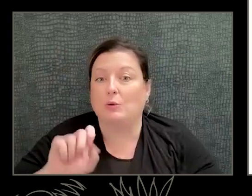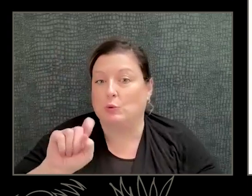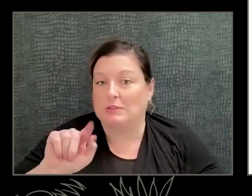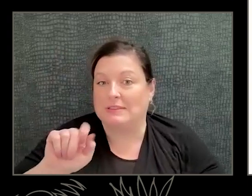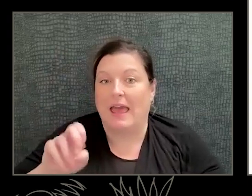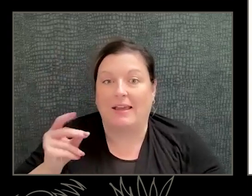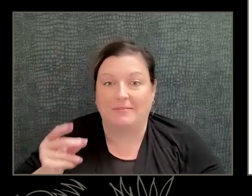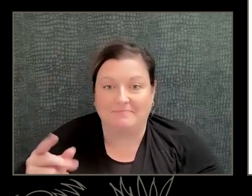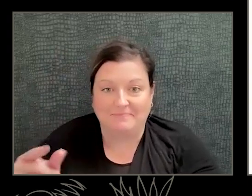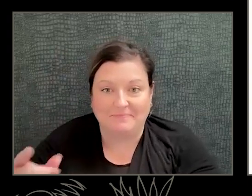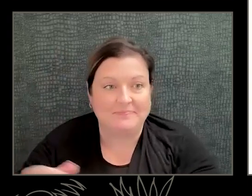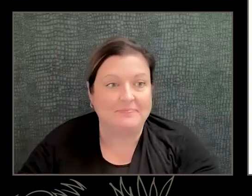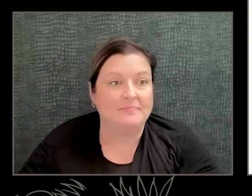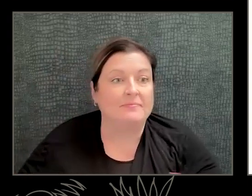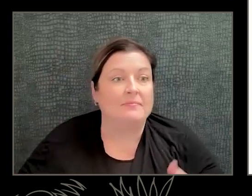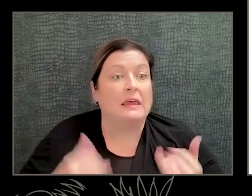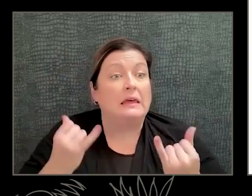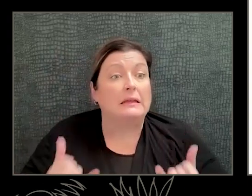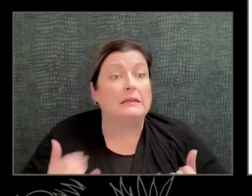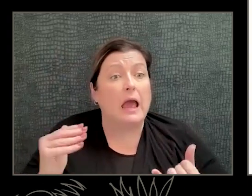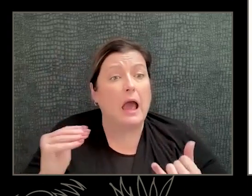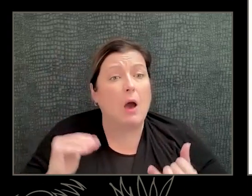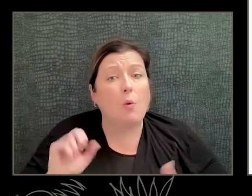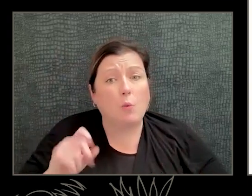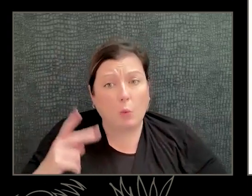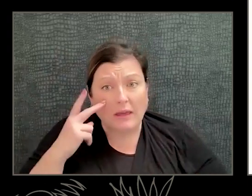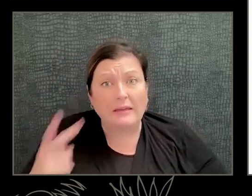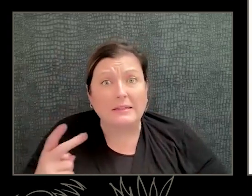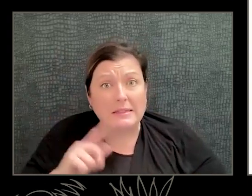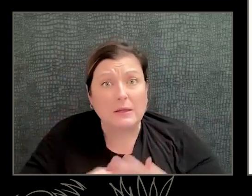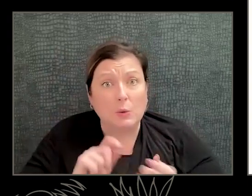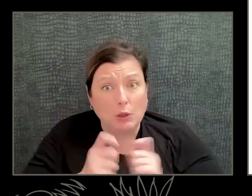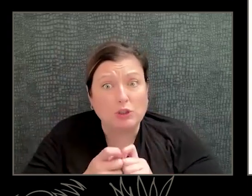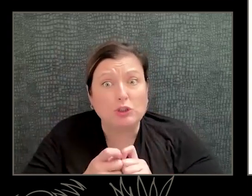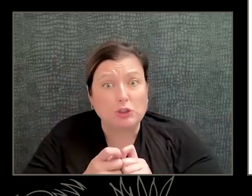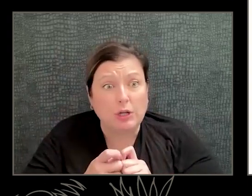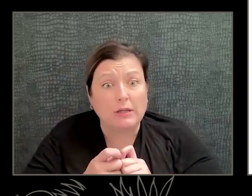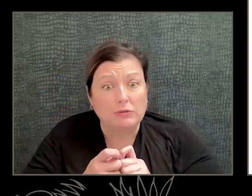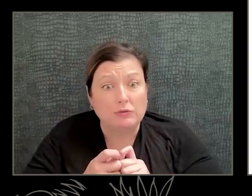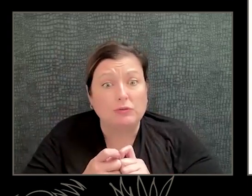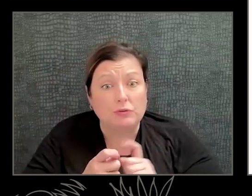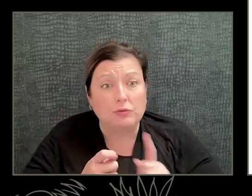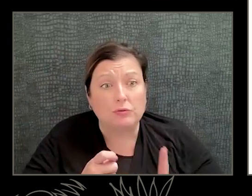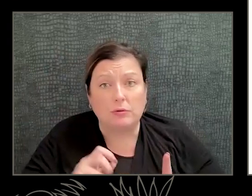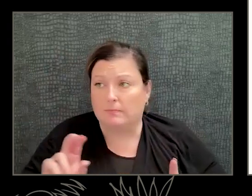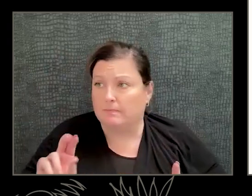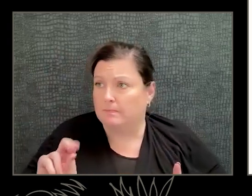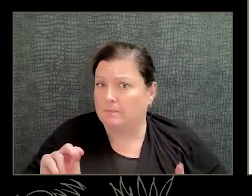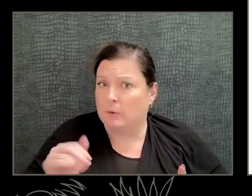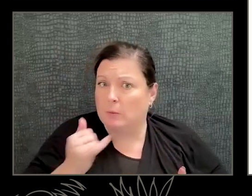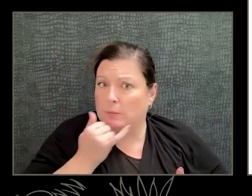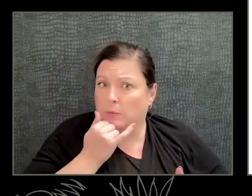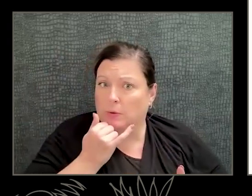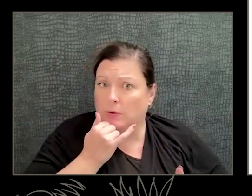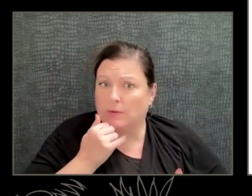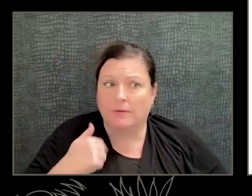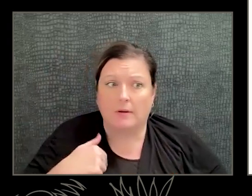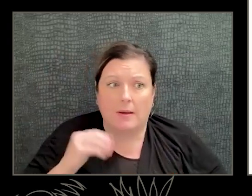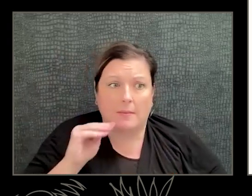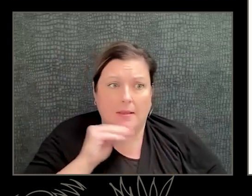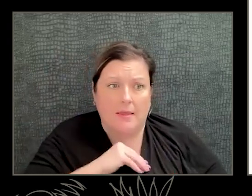next thing is that now we can see what's changed. Nope, I'm